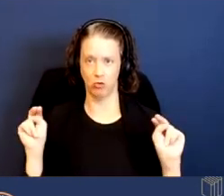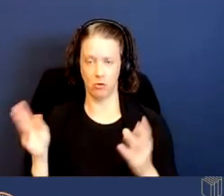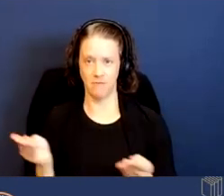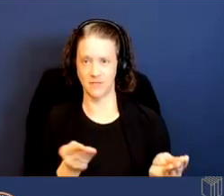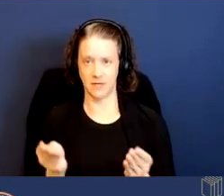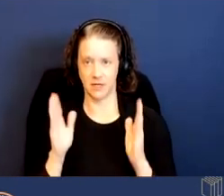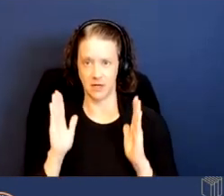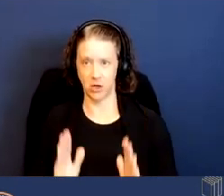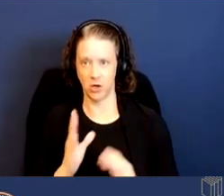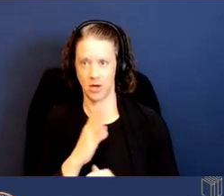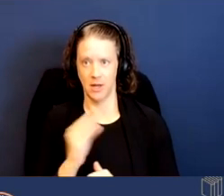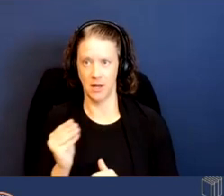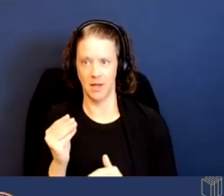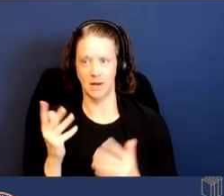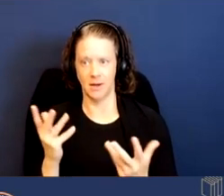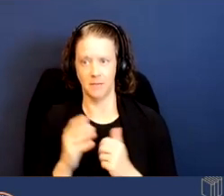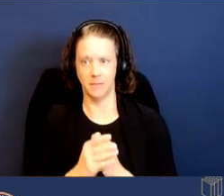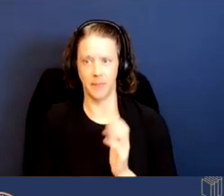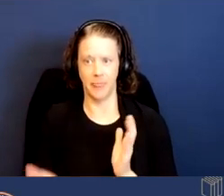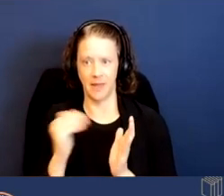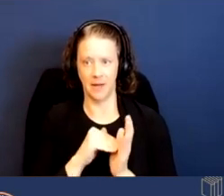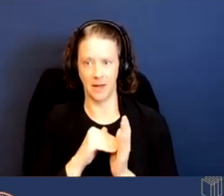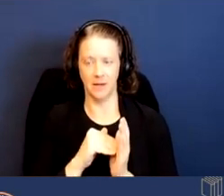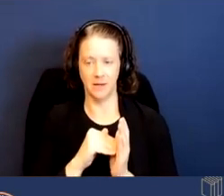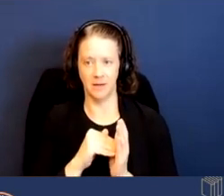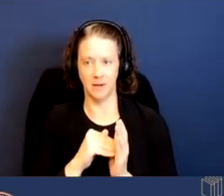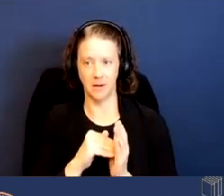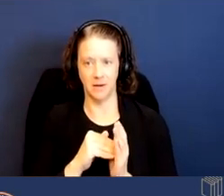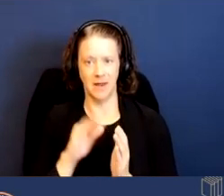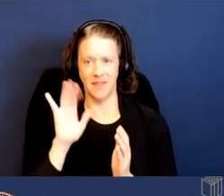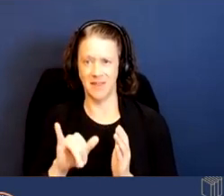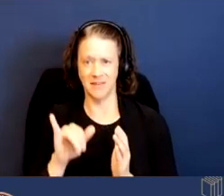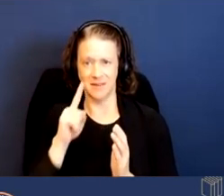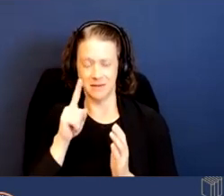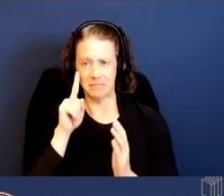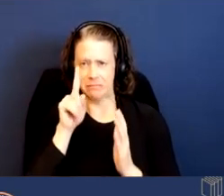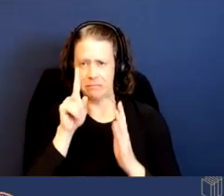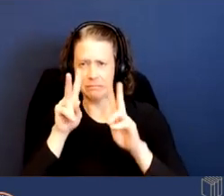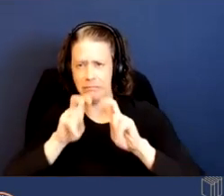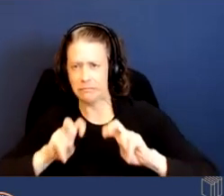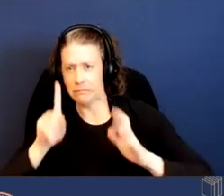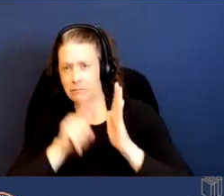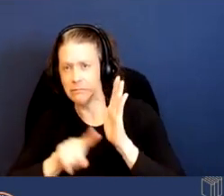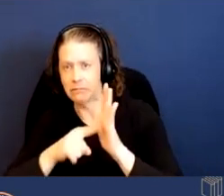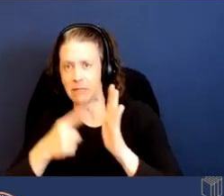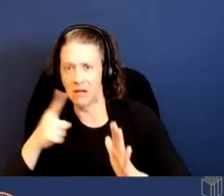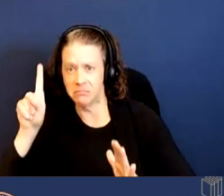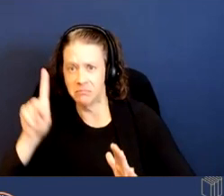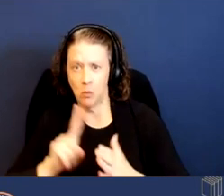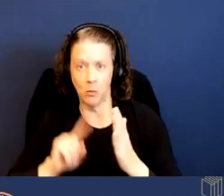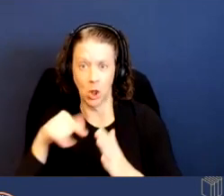facilitator. And so, you know, and again, not, you know, again, this is an exploratory work in terms of what it would look like in California, but at